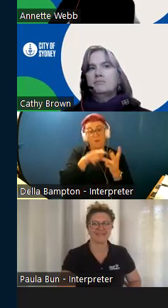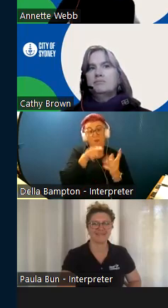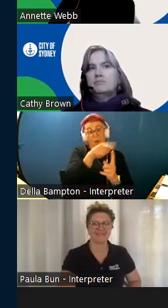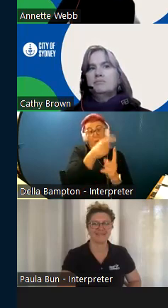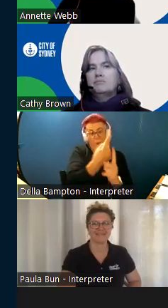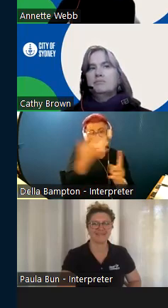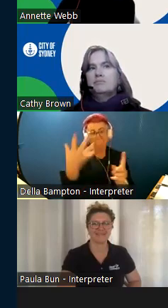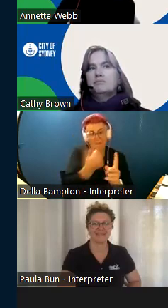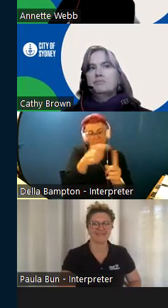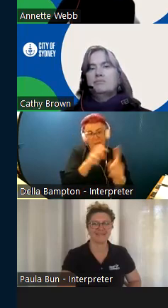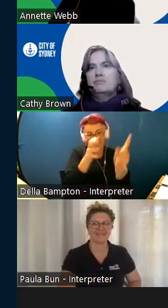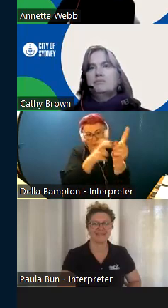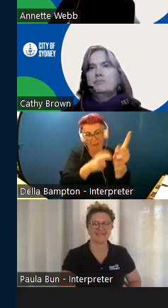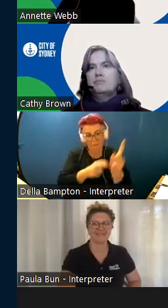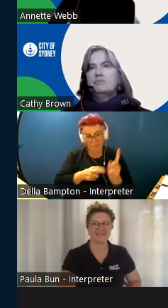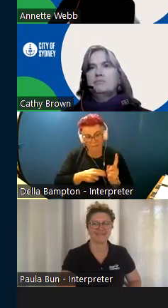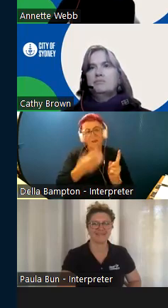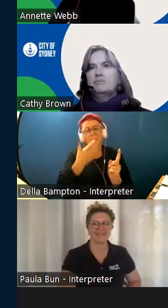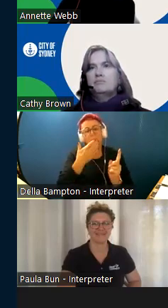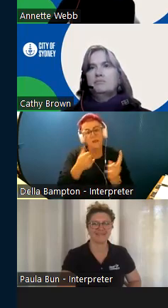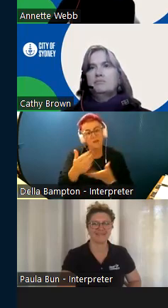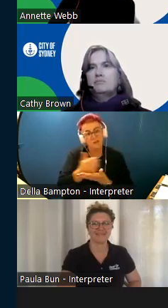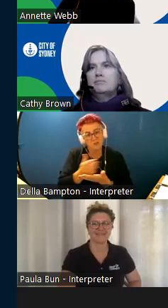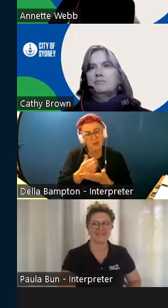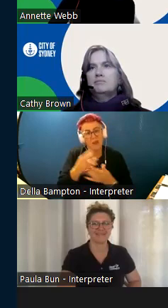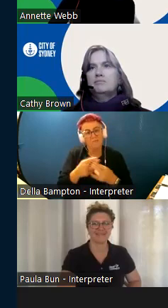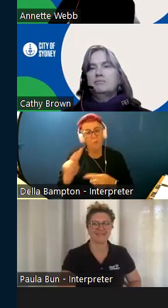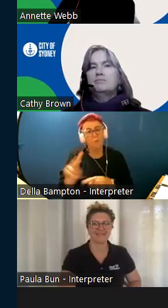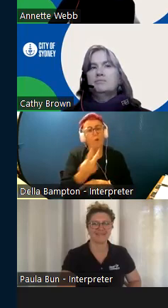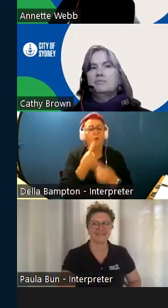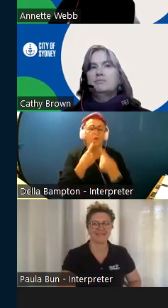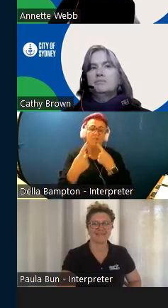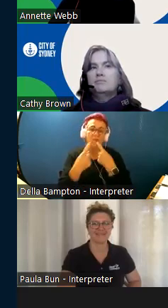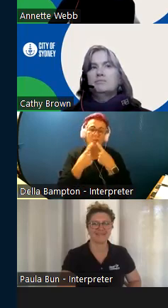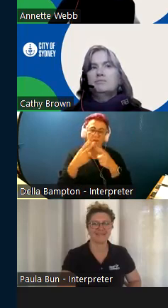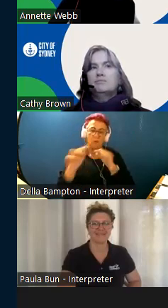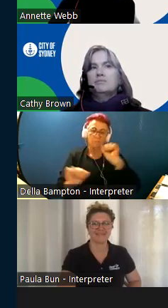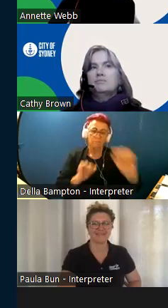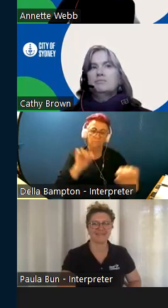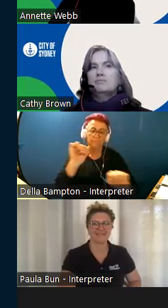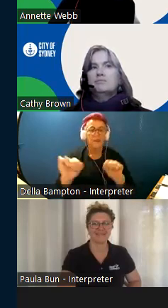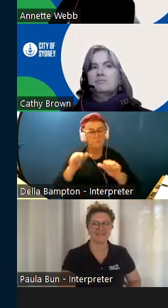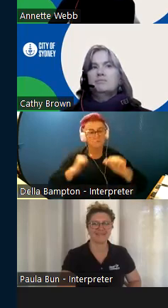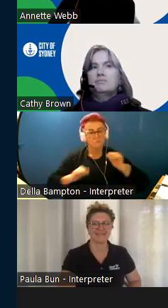please, share as much as you can about your practices.